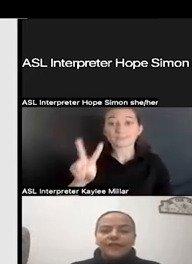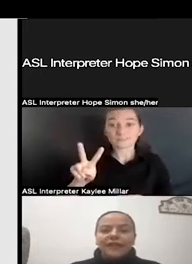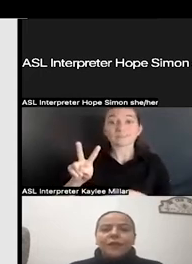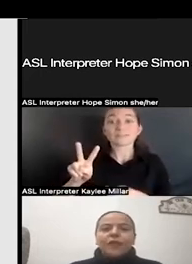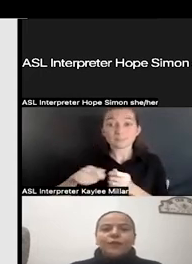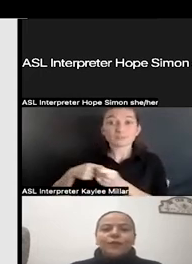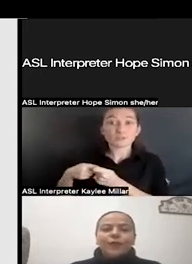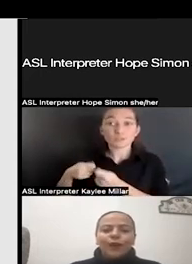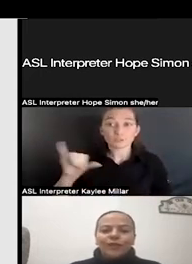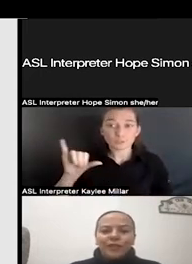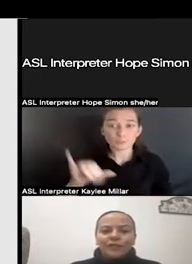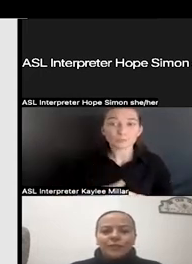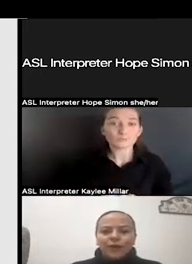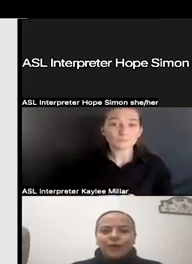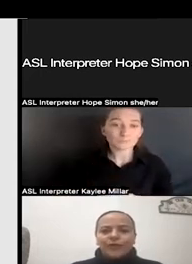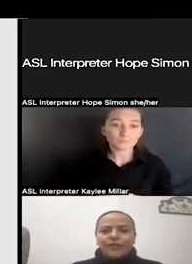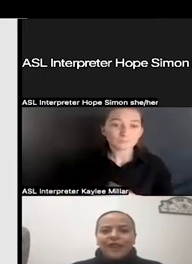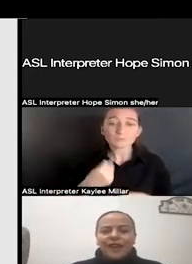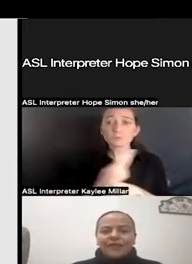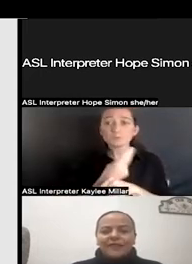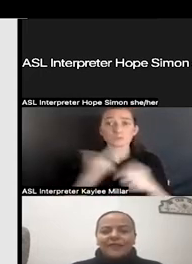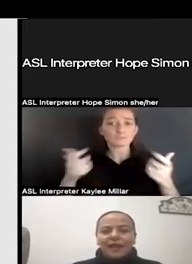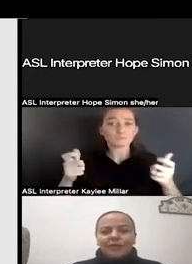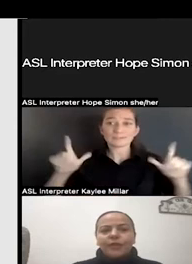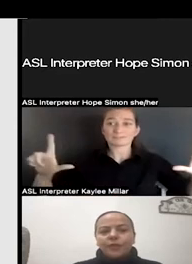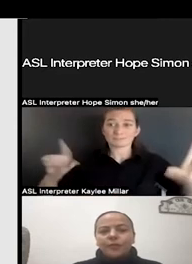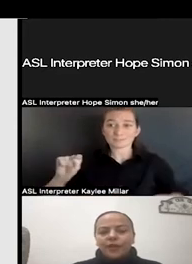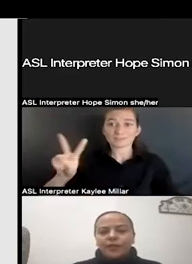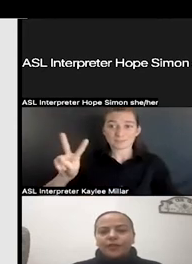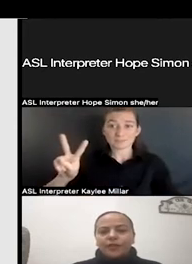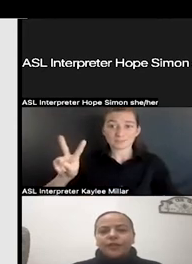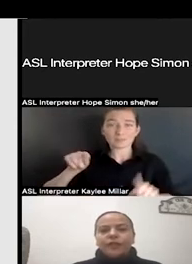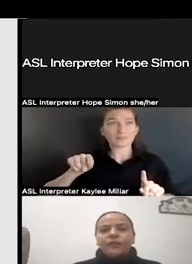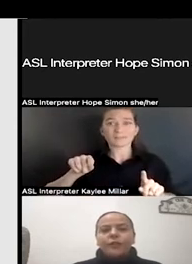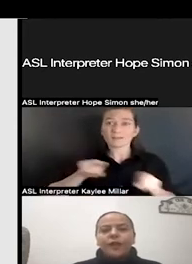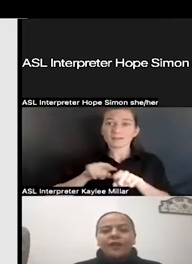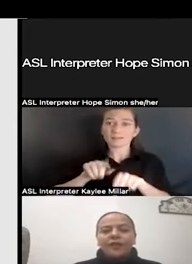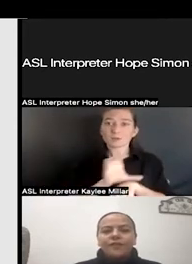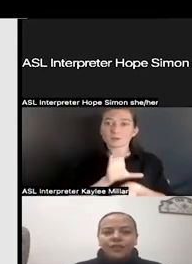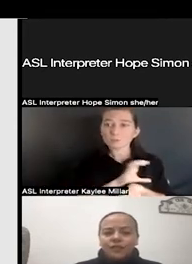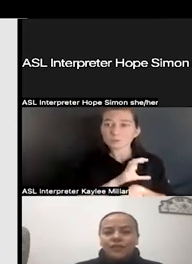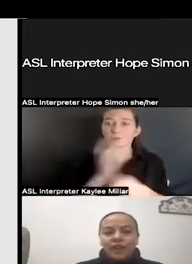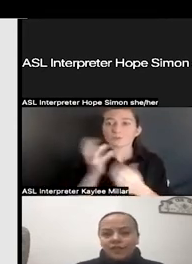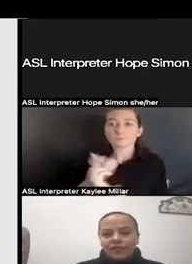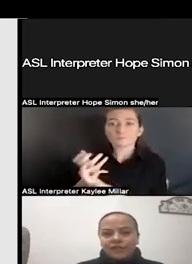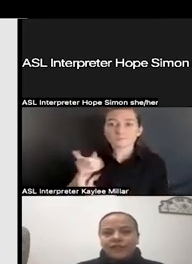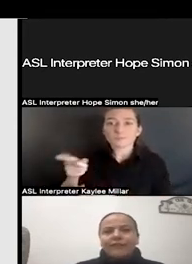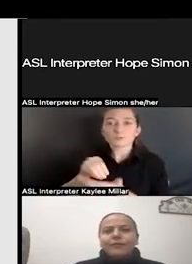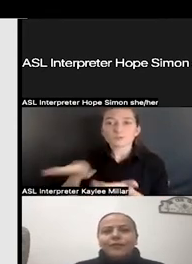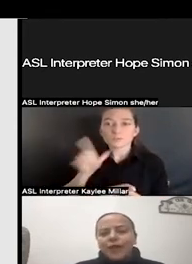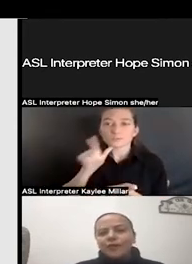students. We use large television monitors as adapted computer monitors for students with vision